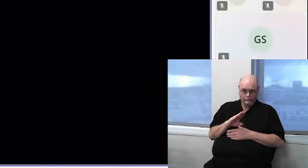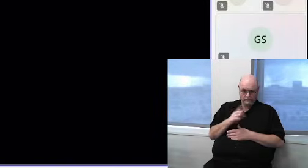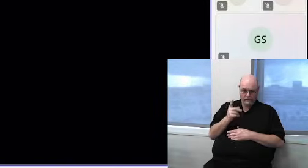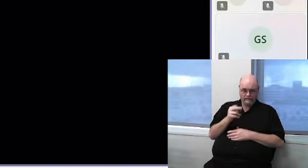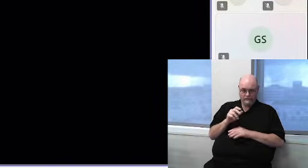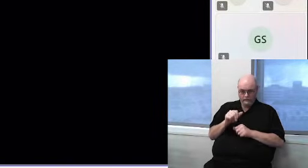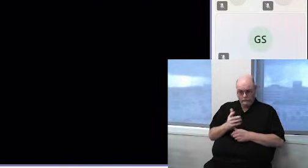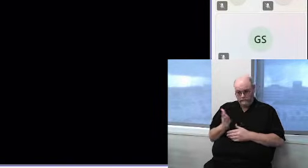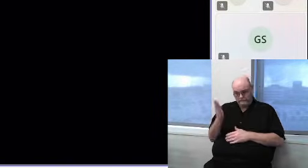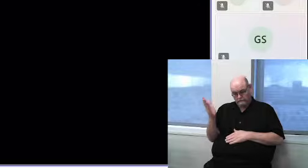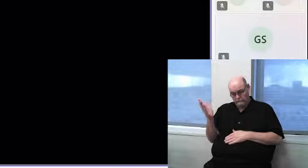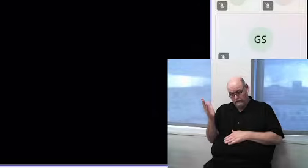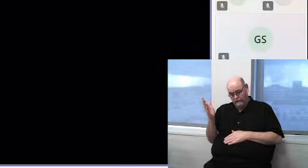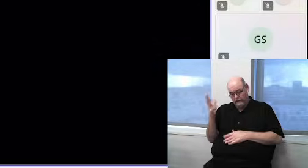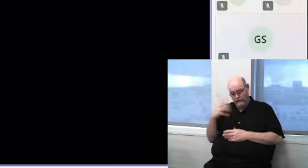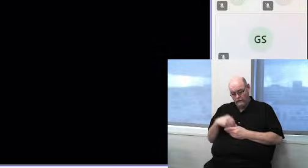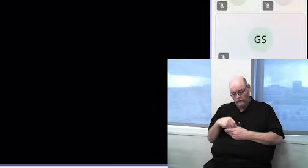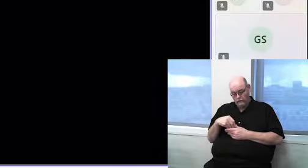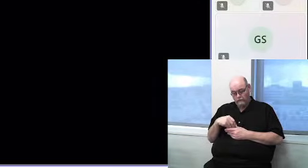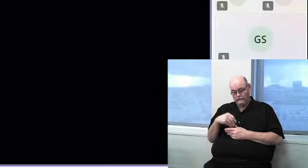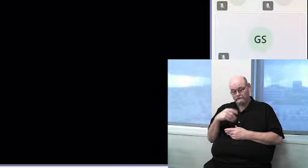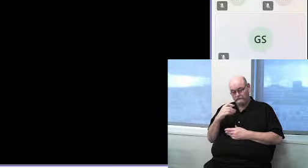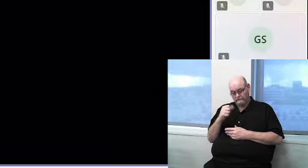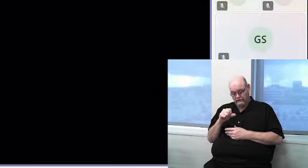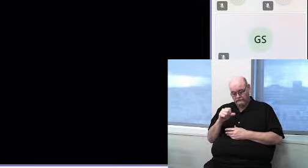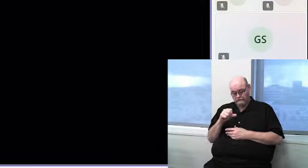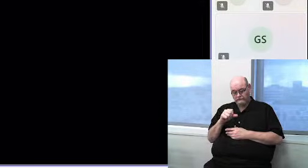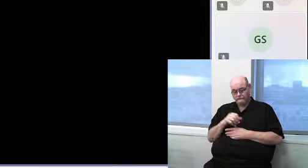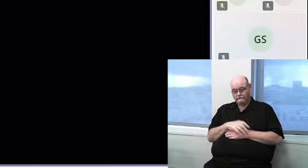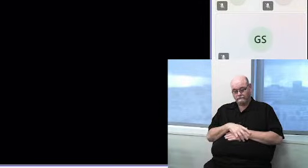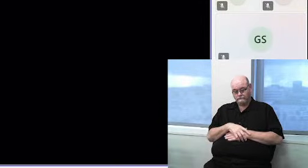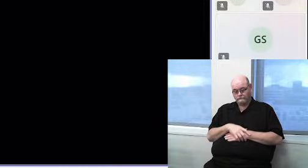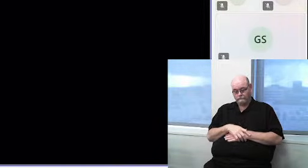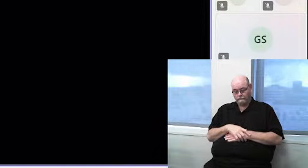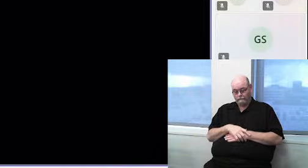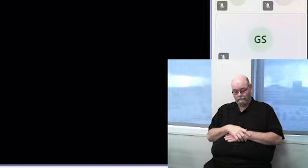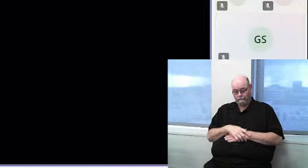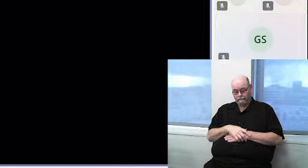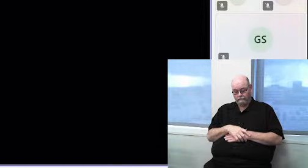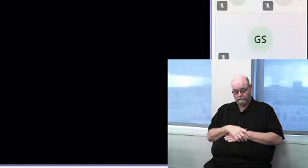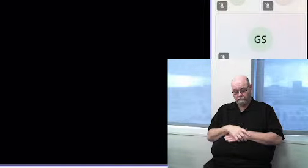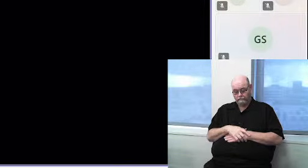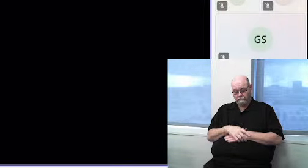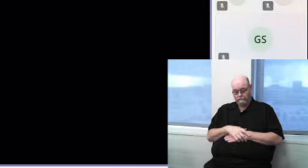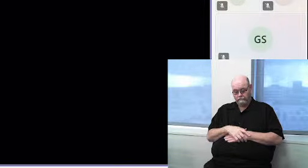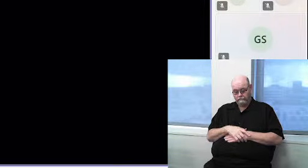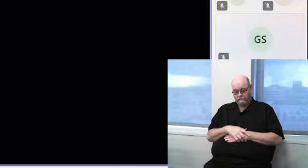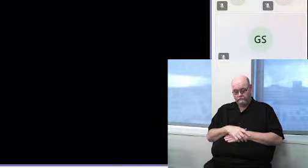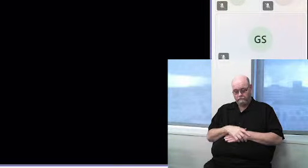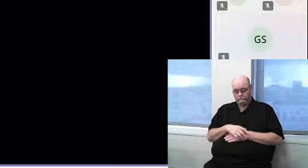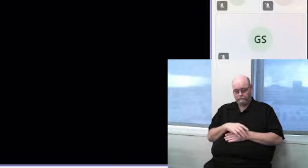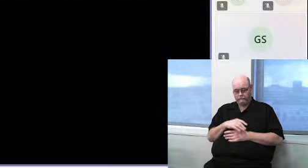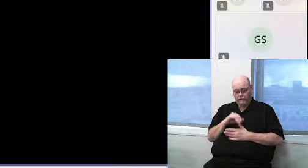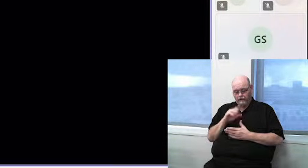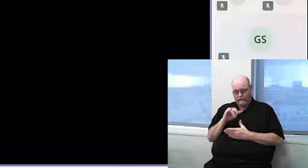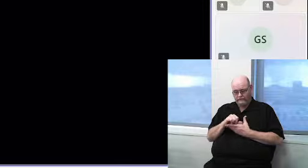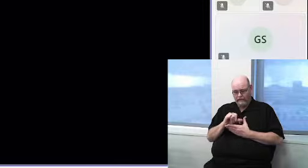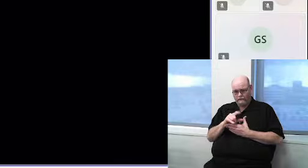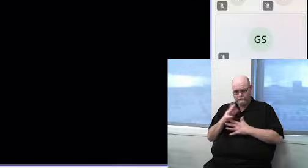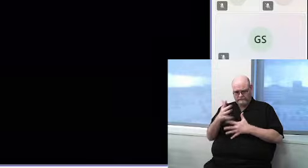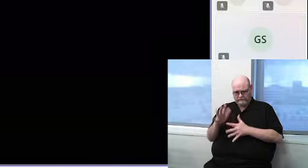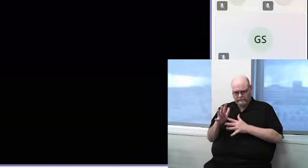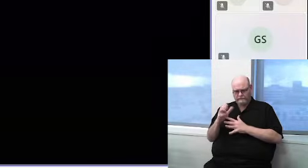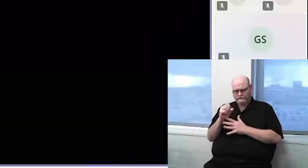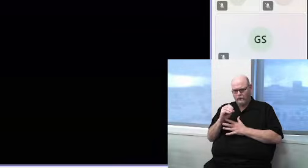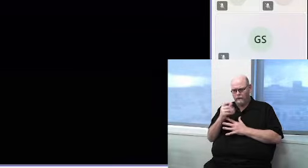obligated, and we submitted it and it's included on that, we replace it. Yes, the answer is yes. Hey, this we did it with